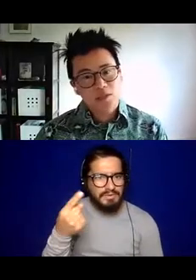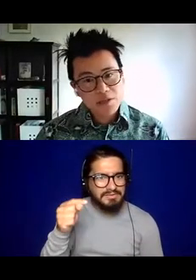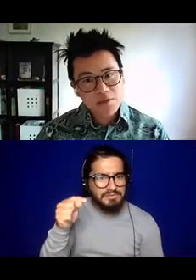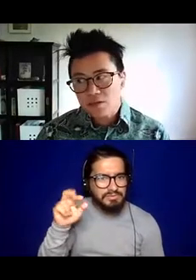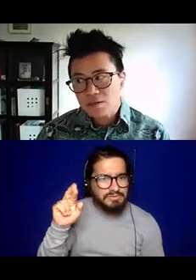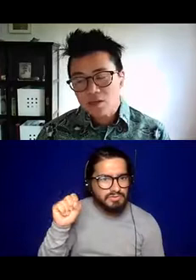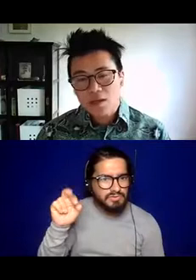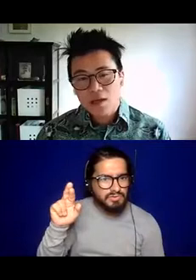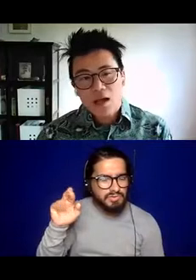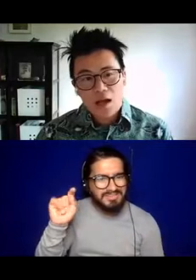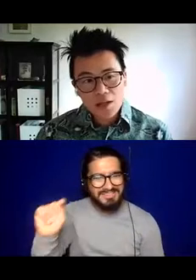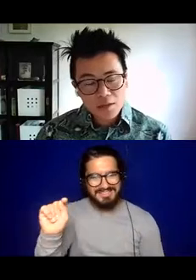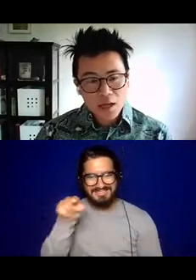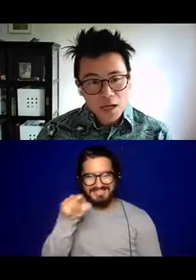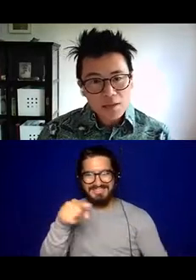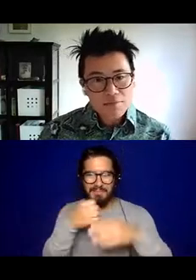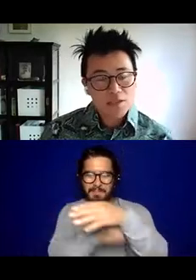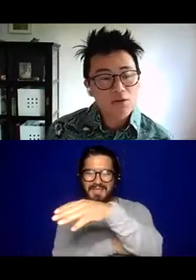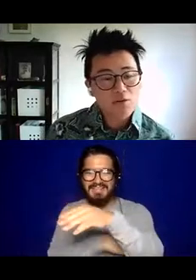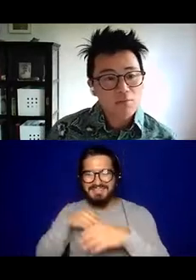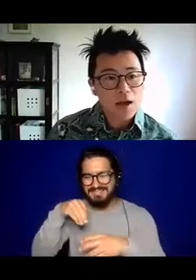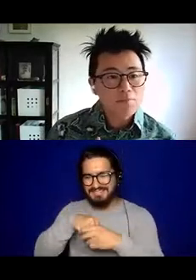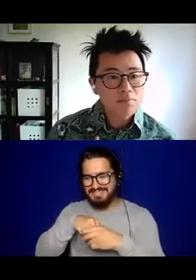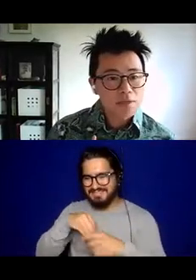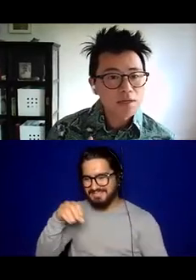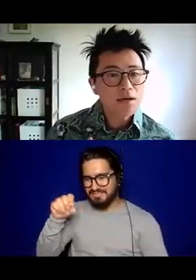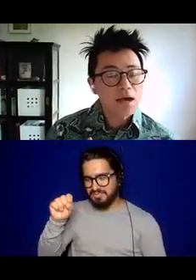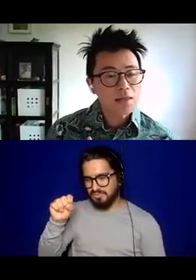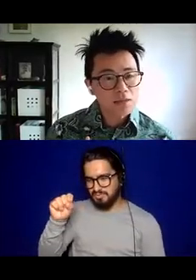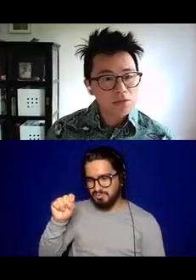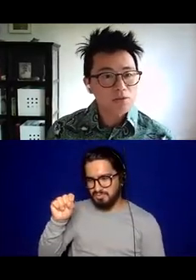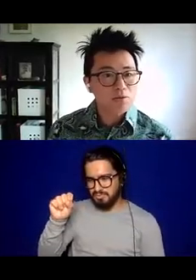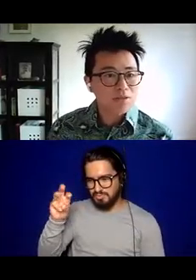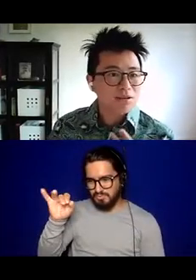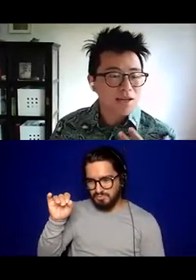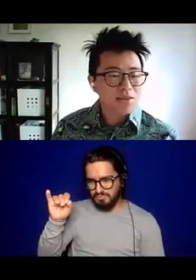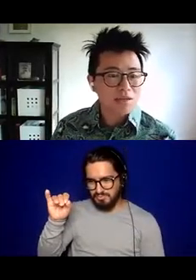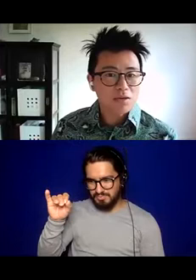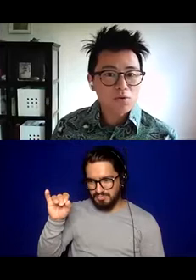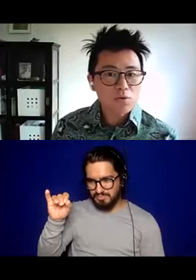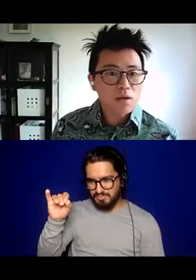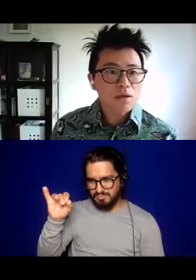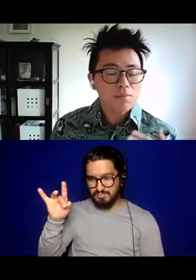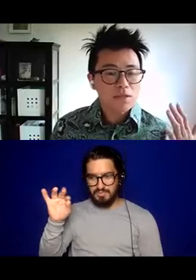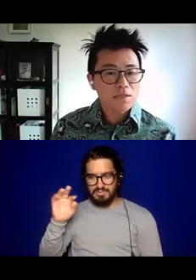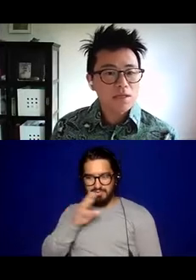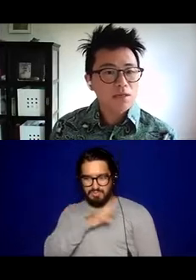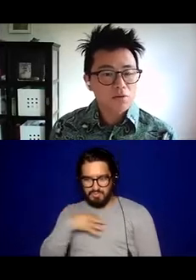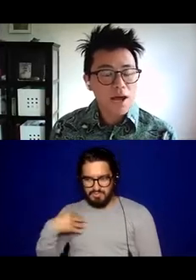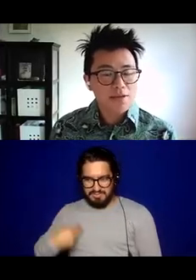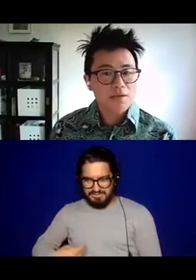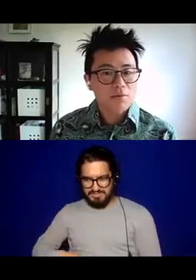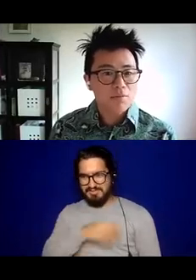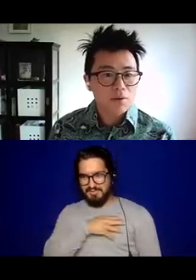in Switzerland. It's to me, I like to choose tools that are in the EU because the